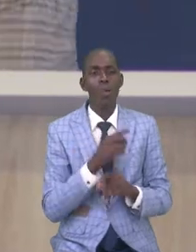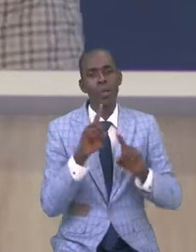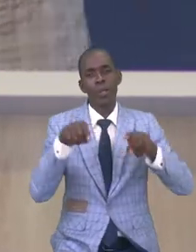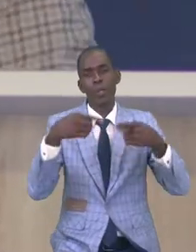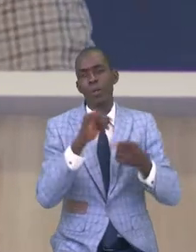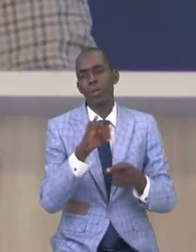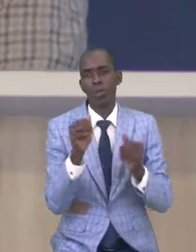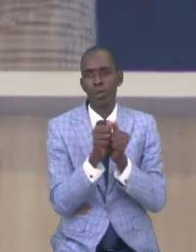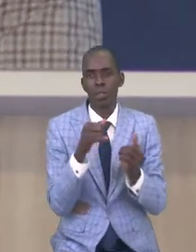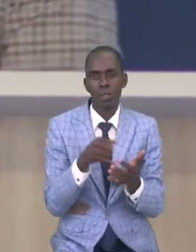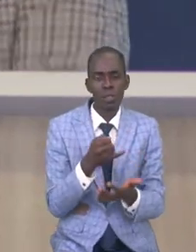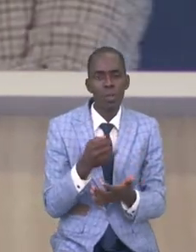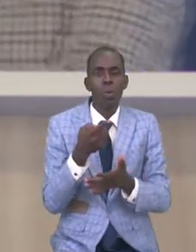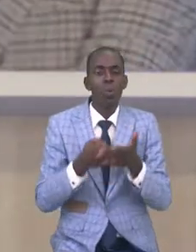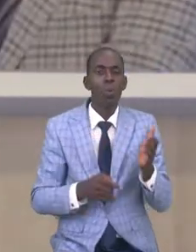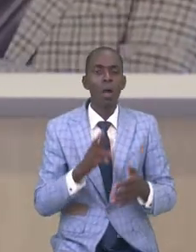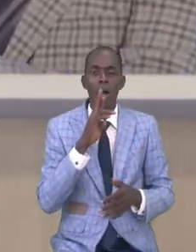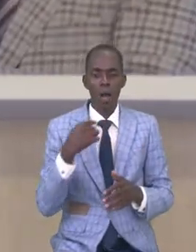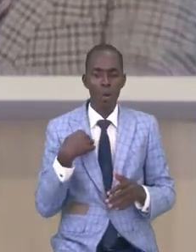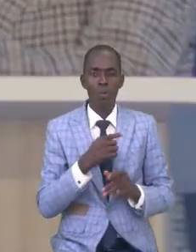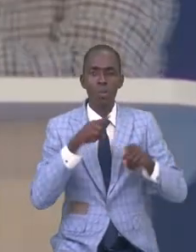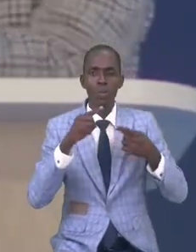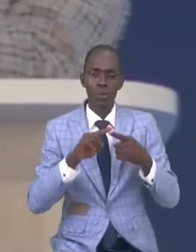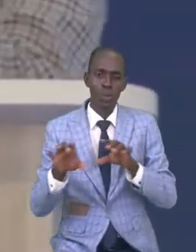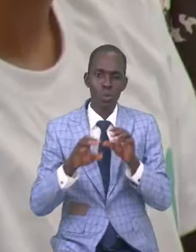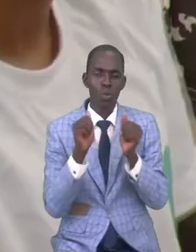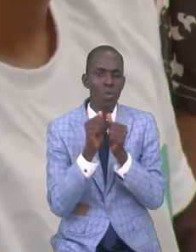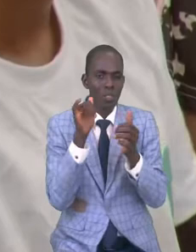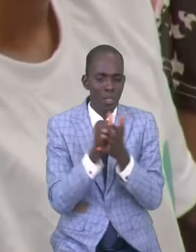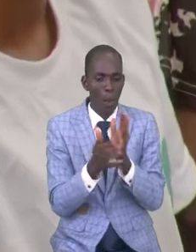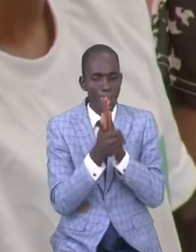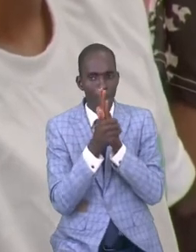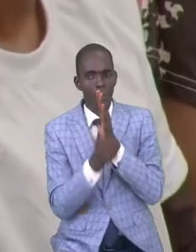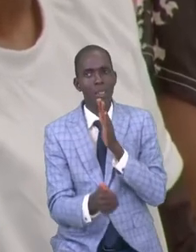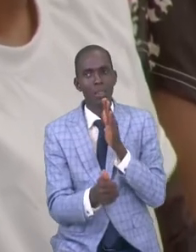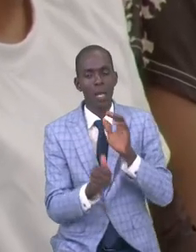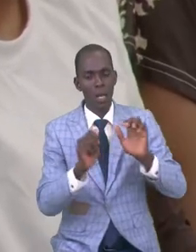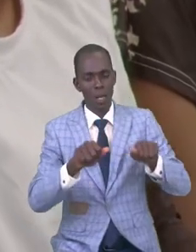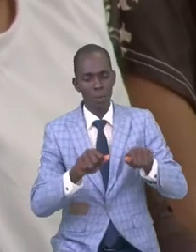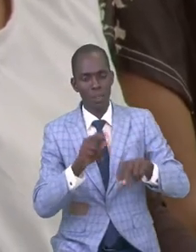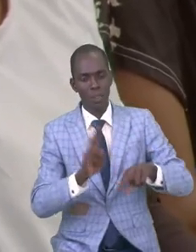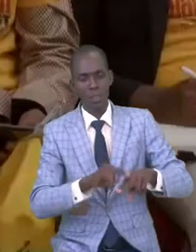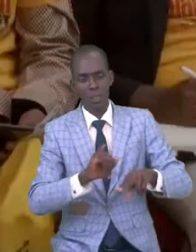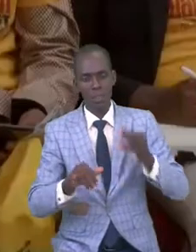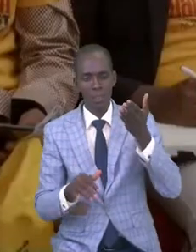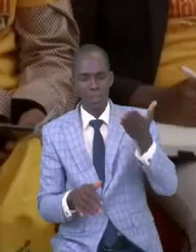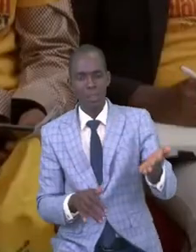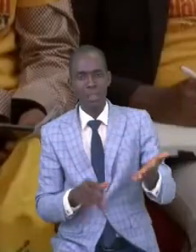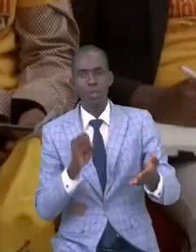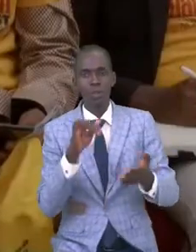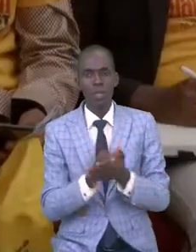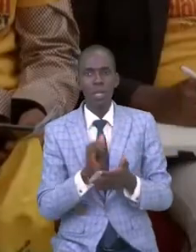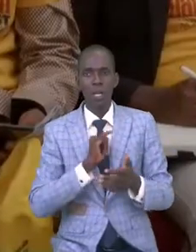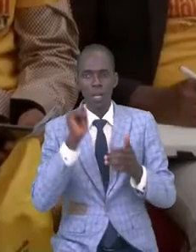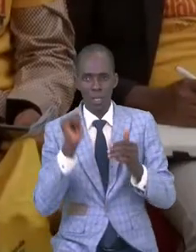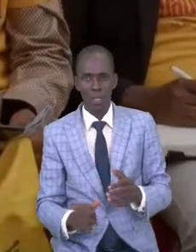what are we going to do with that potential sitting down there so that I can take him with